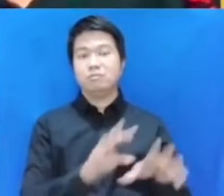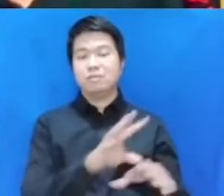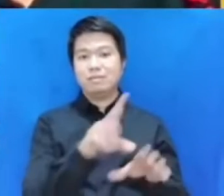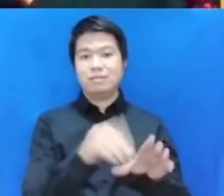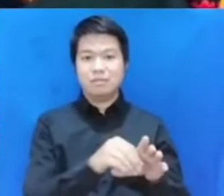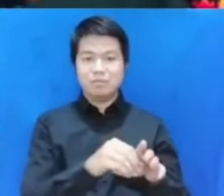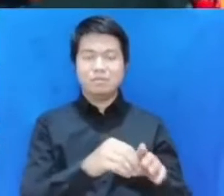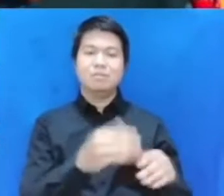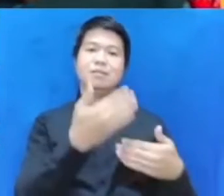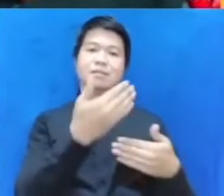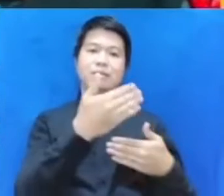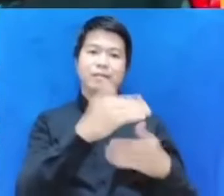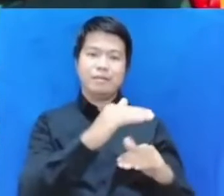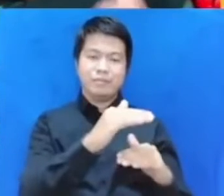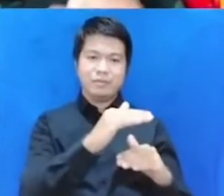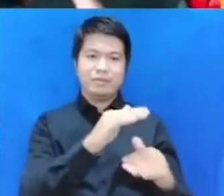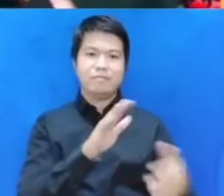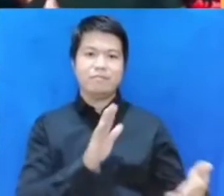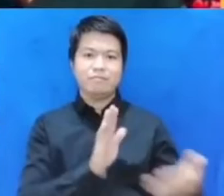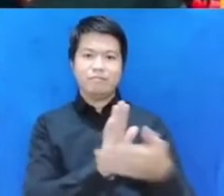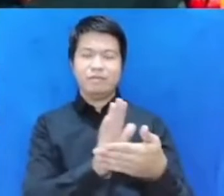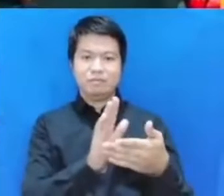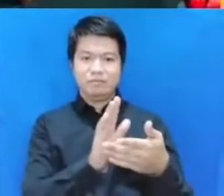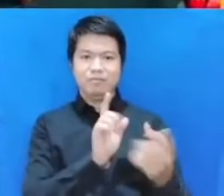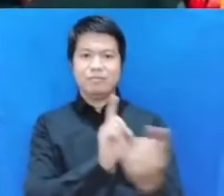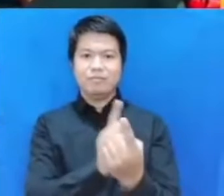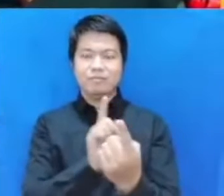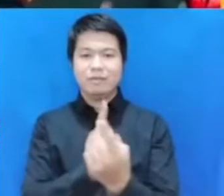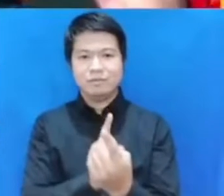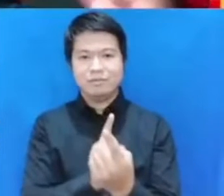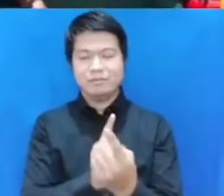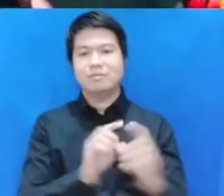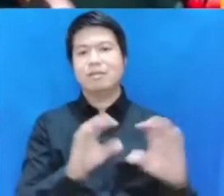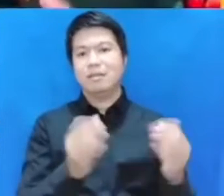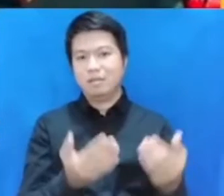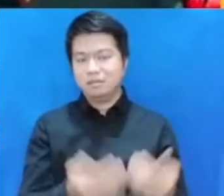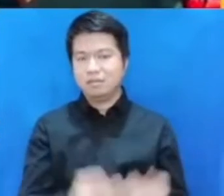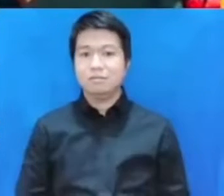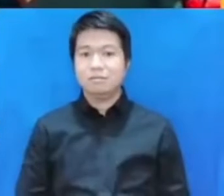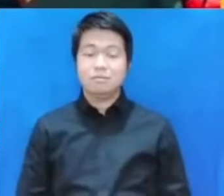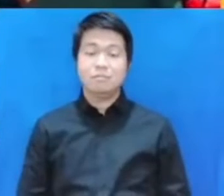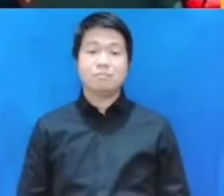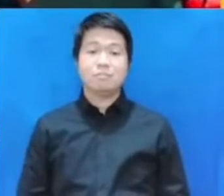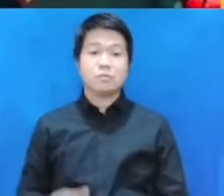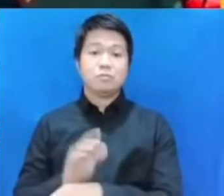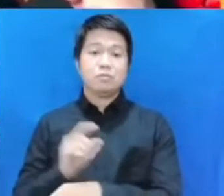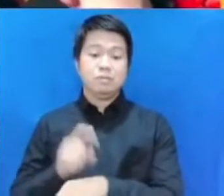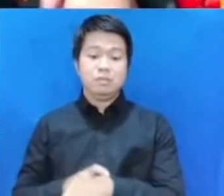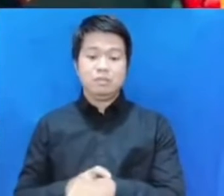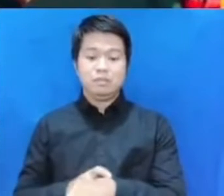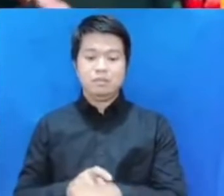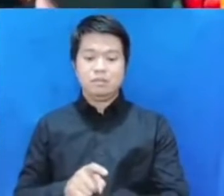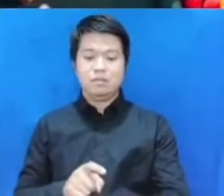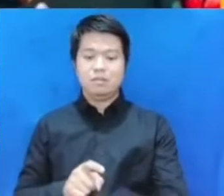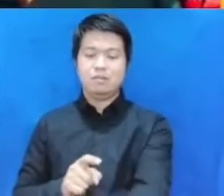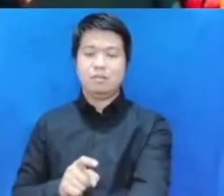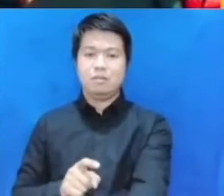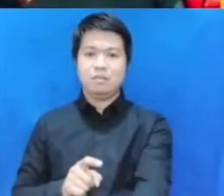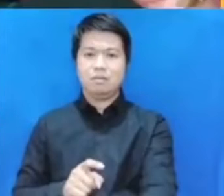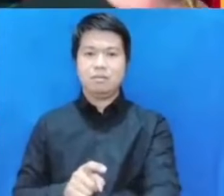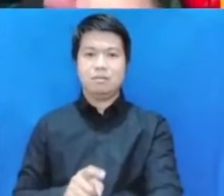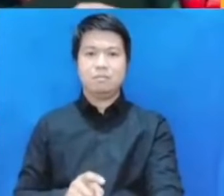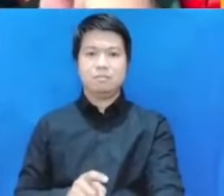face-to-face classes. For our full-time broadcasters, kindly take note that these are applicable